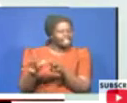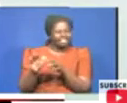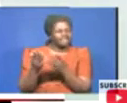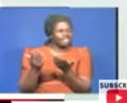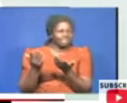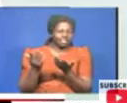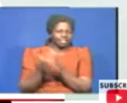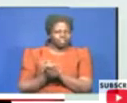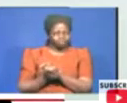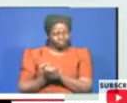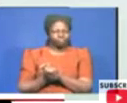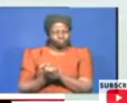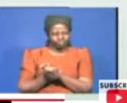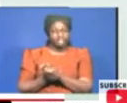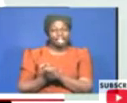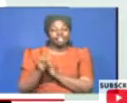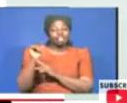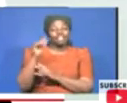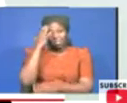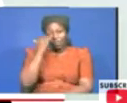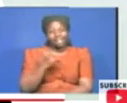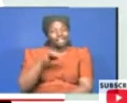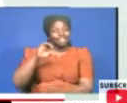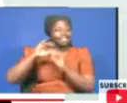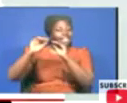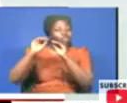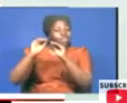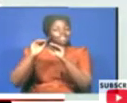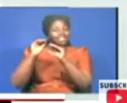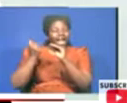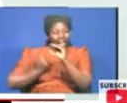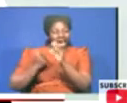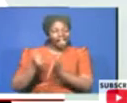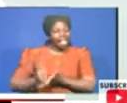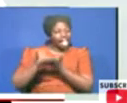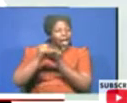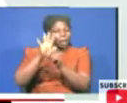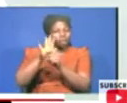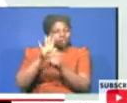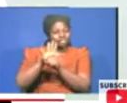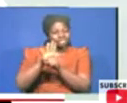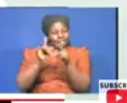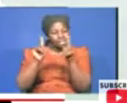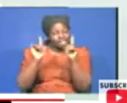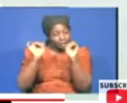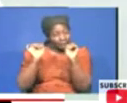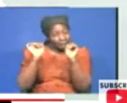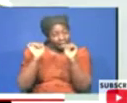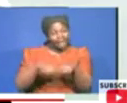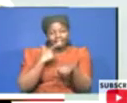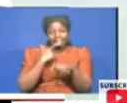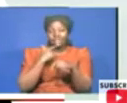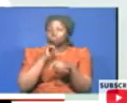care. Okay. So that is why educating a girl, yeah, it helps a lot. What, although I would say not, yeah, educating all of